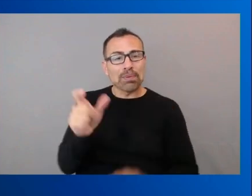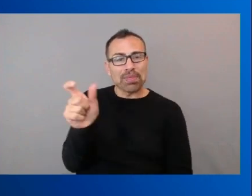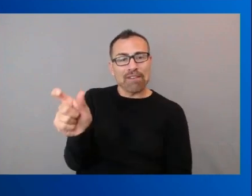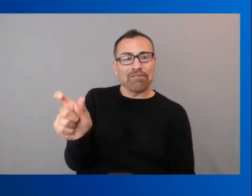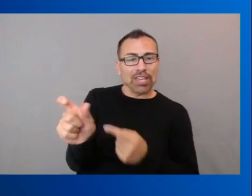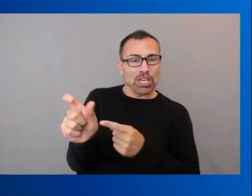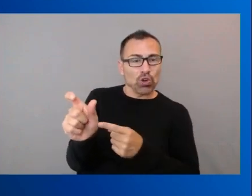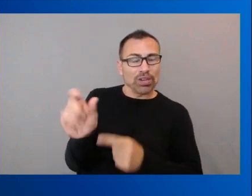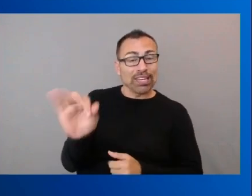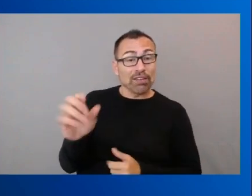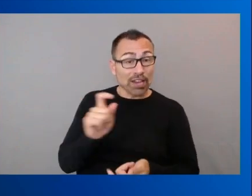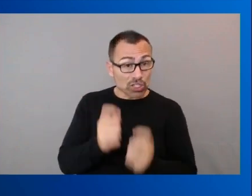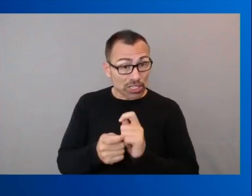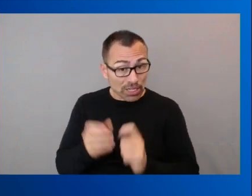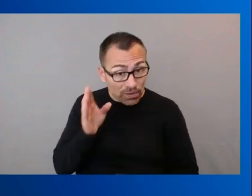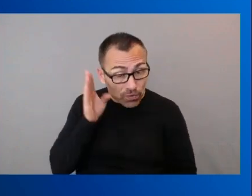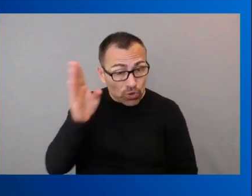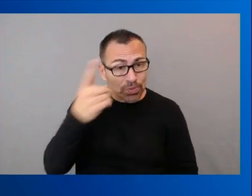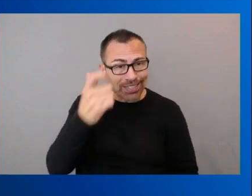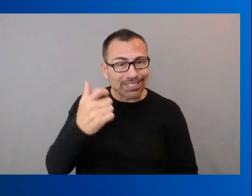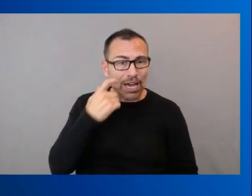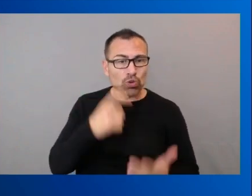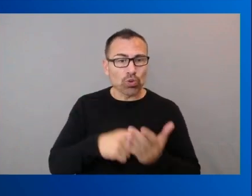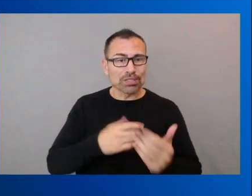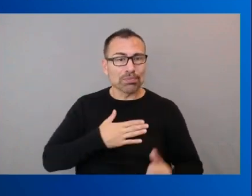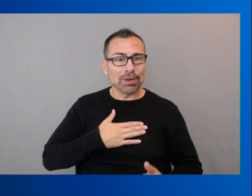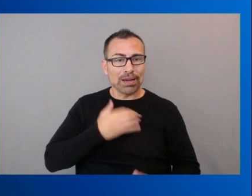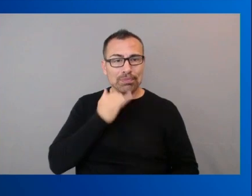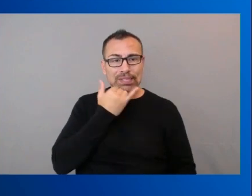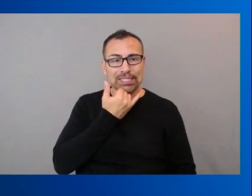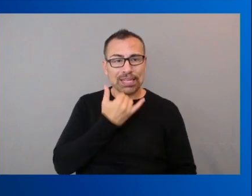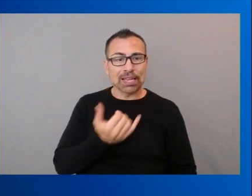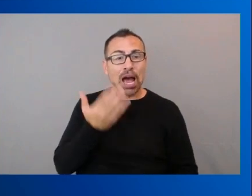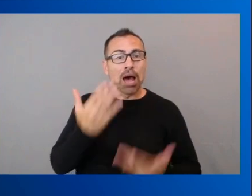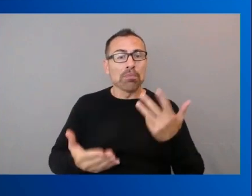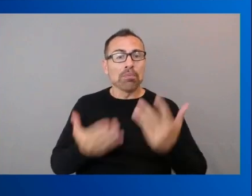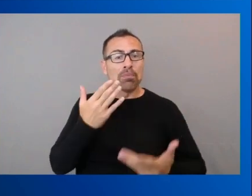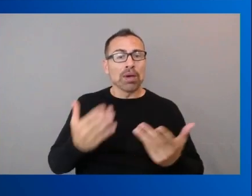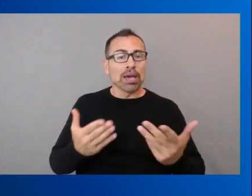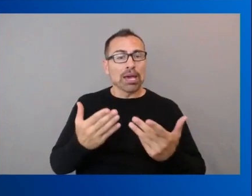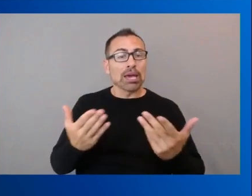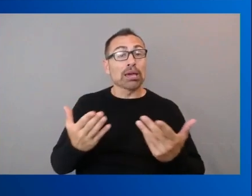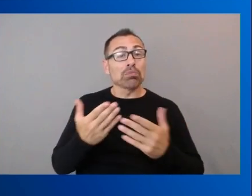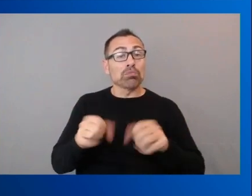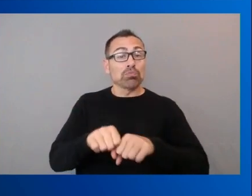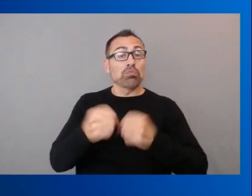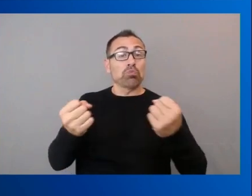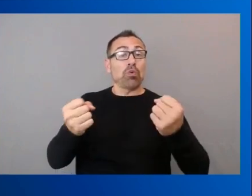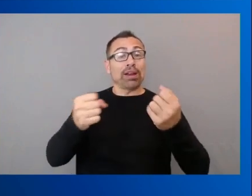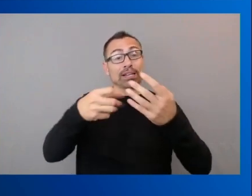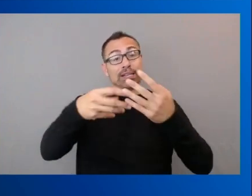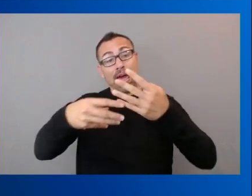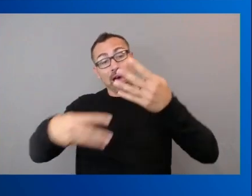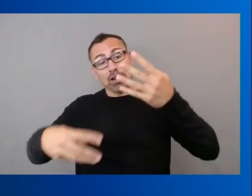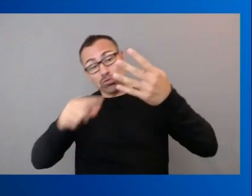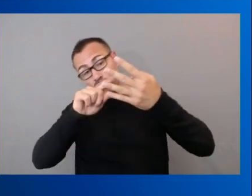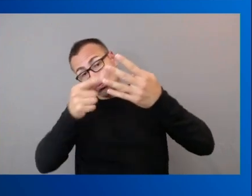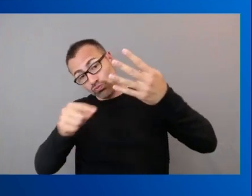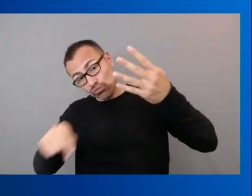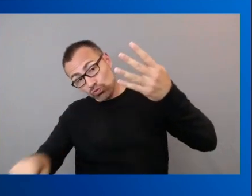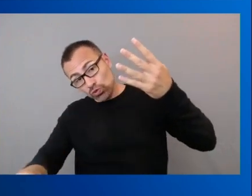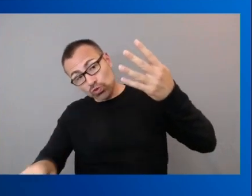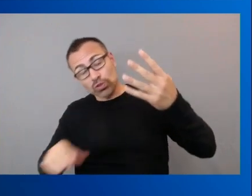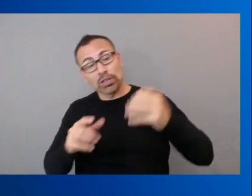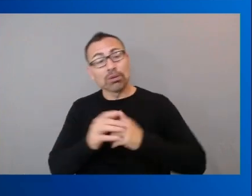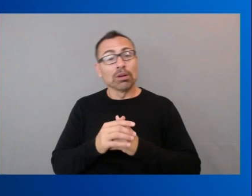the future because I realize my mistakes, I may break downstream consumers. These are things we have to consider. We are in the middle here, I said coupling. So we